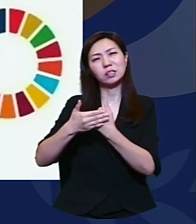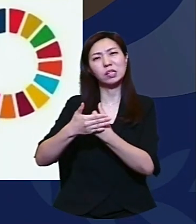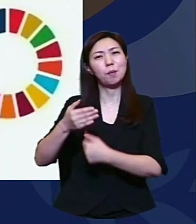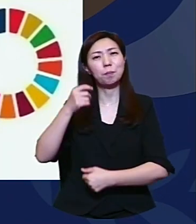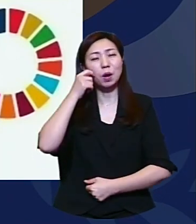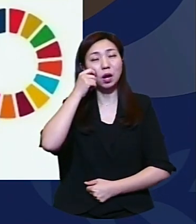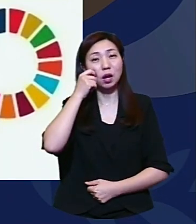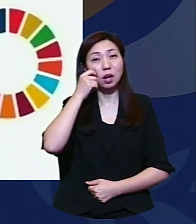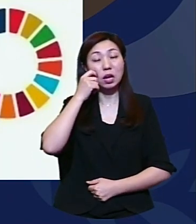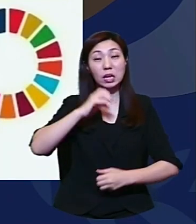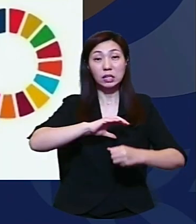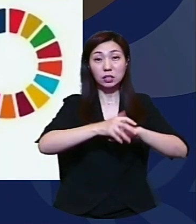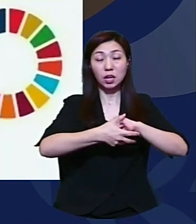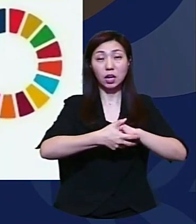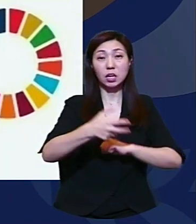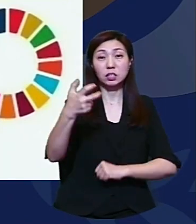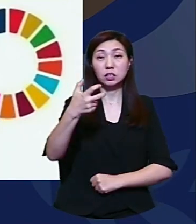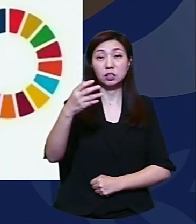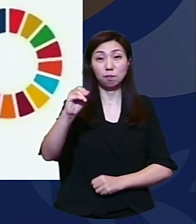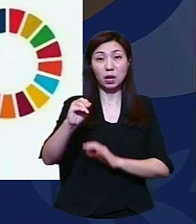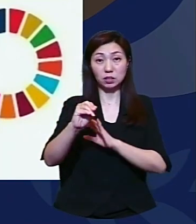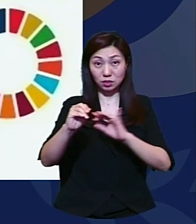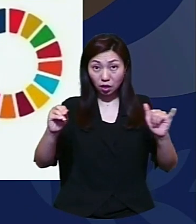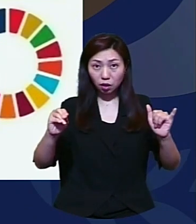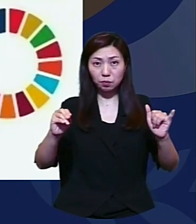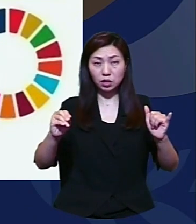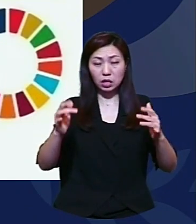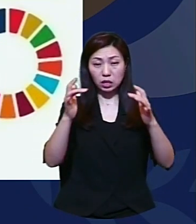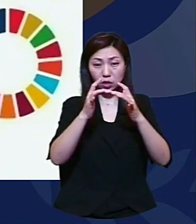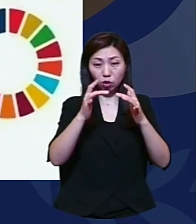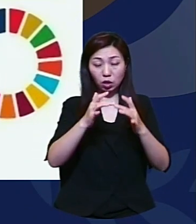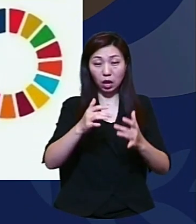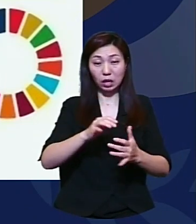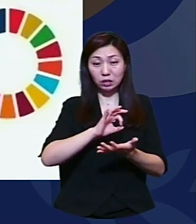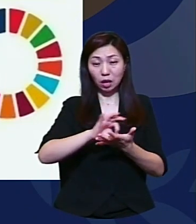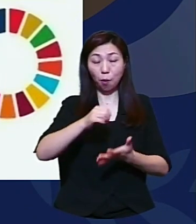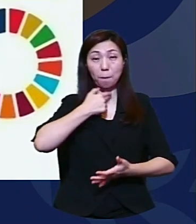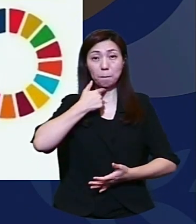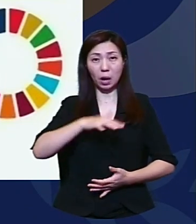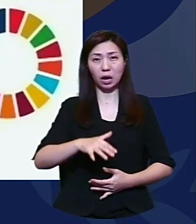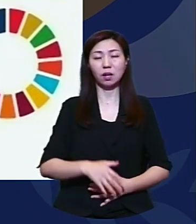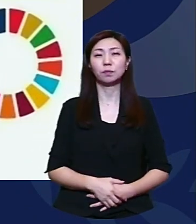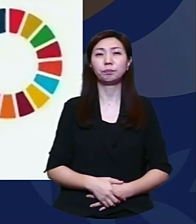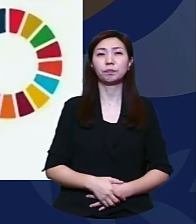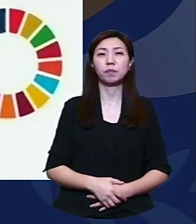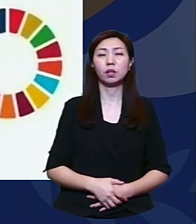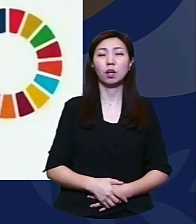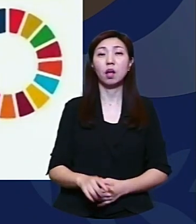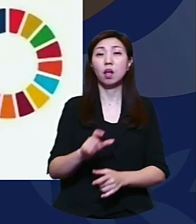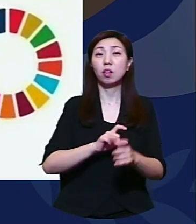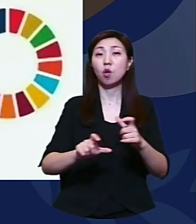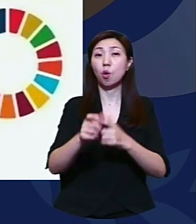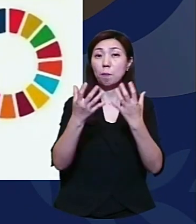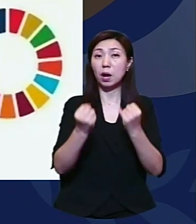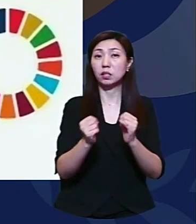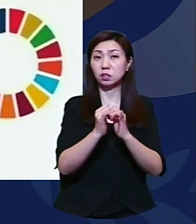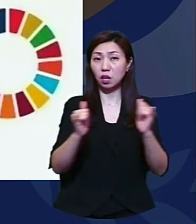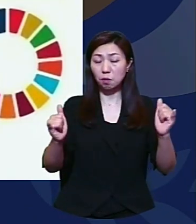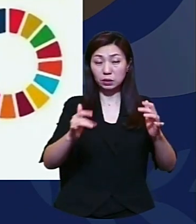too many more, connecting to the internet remains too expensive, too slow, or simply too hard